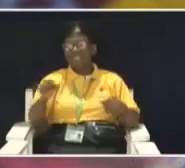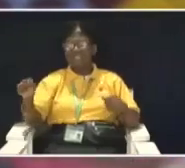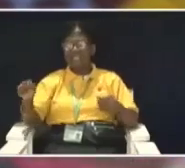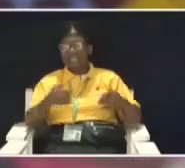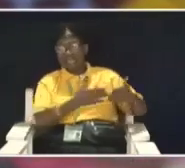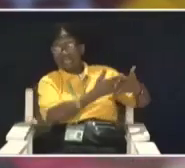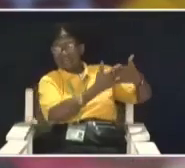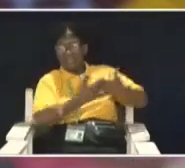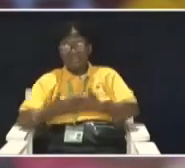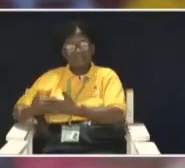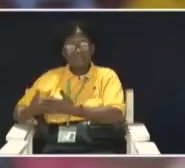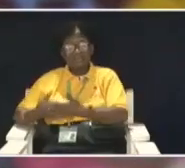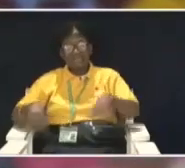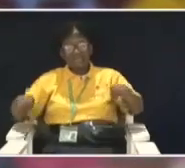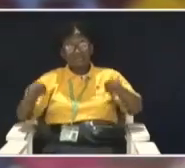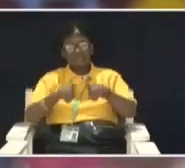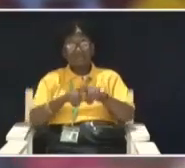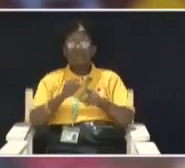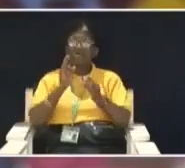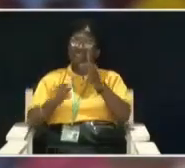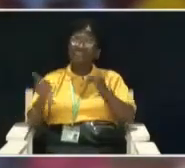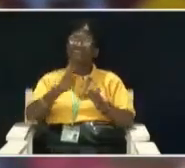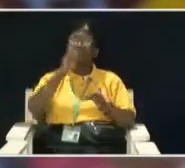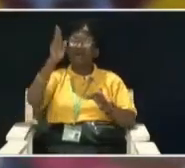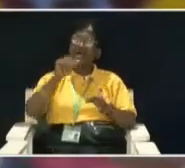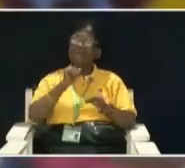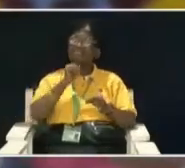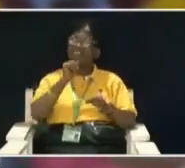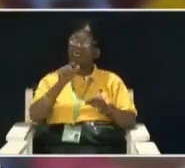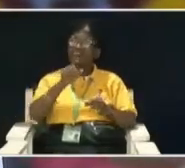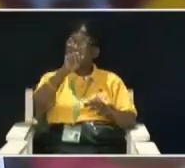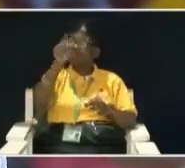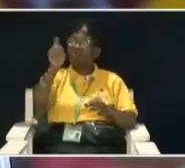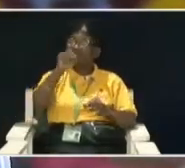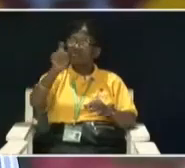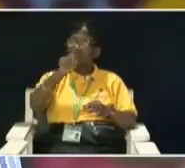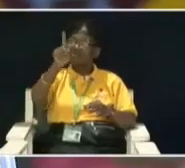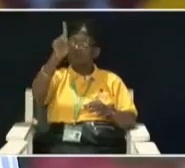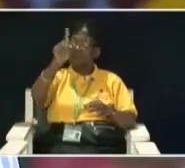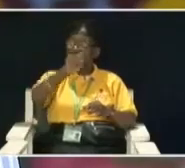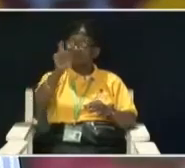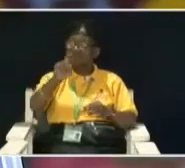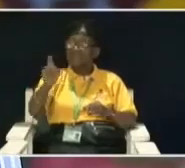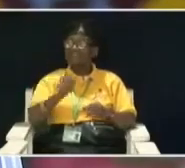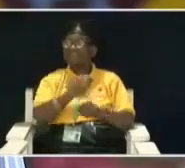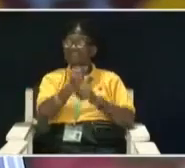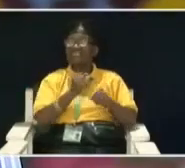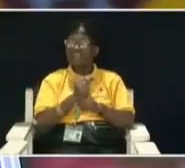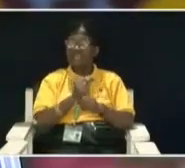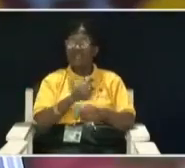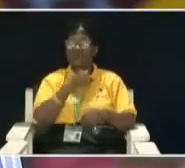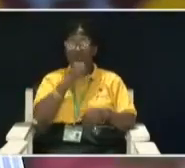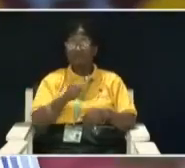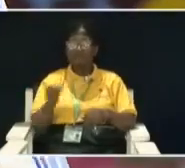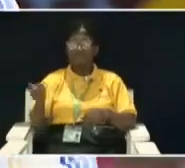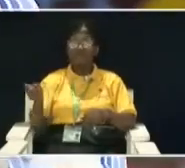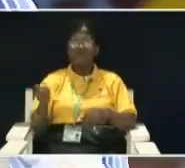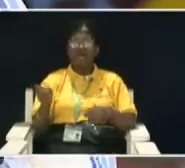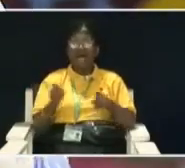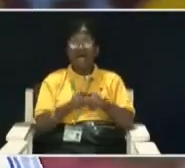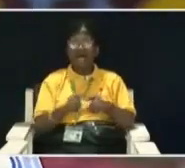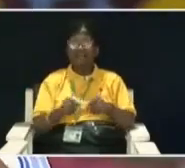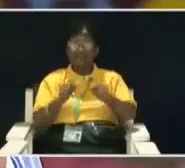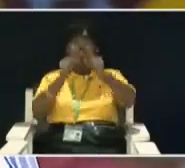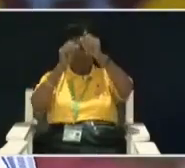So if you are not at least 100 years old, as far as God is concerned, you are an infant. So how